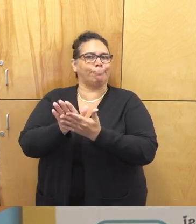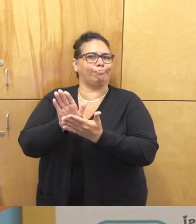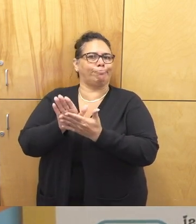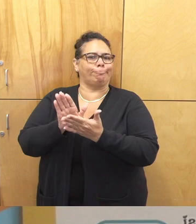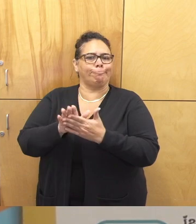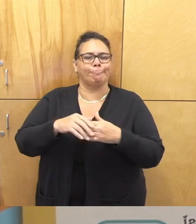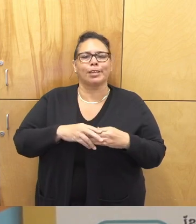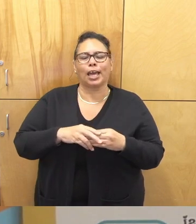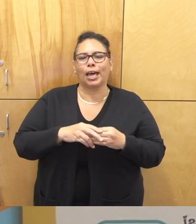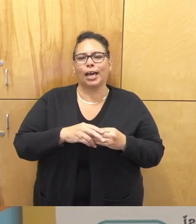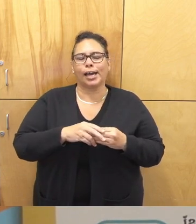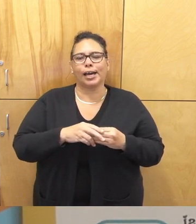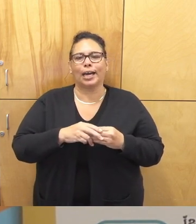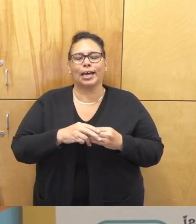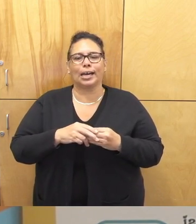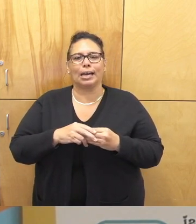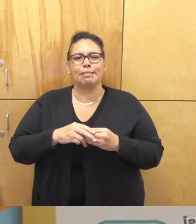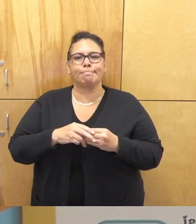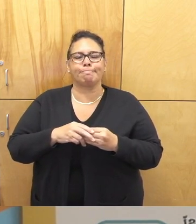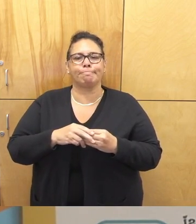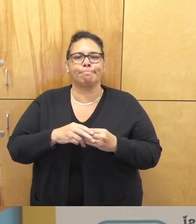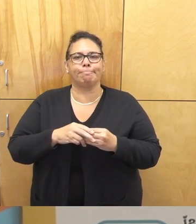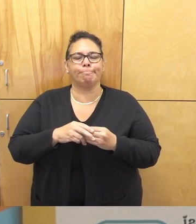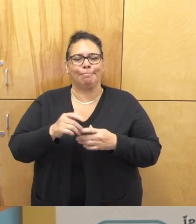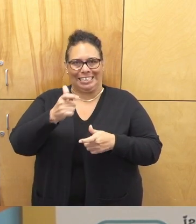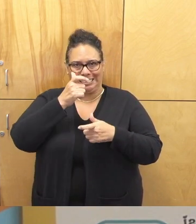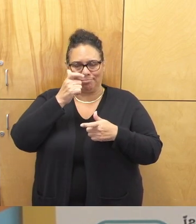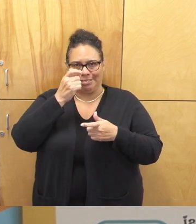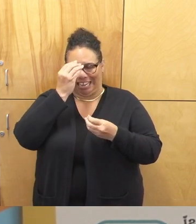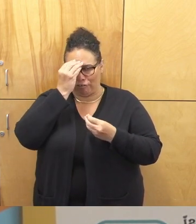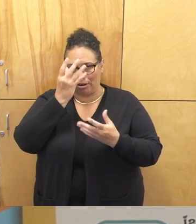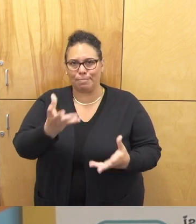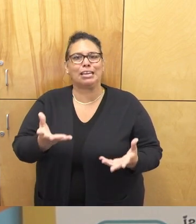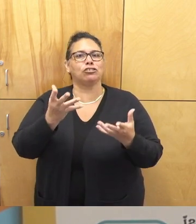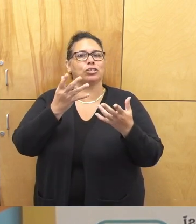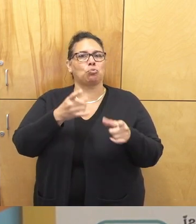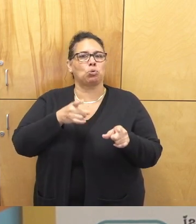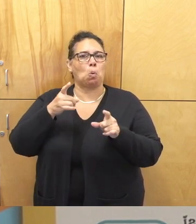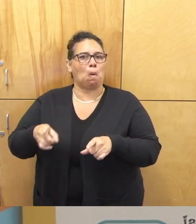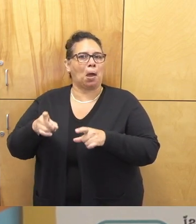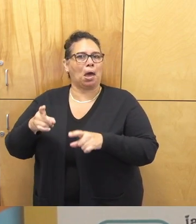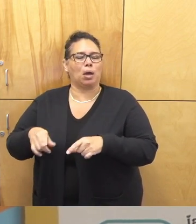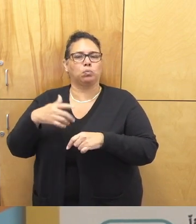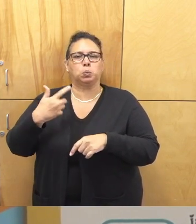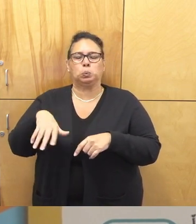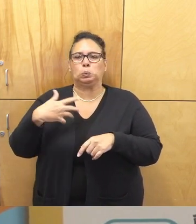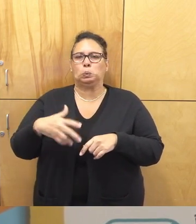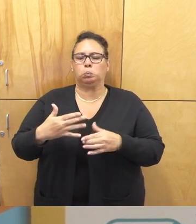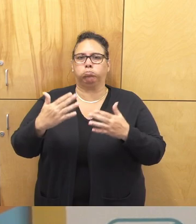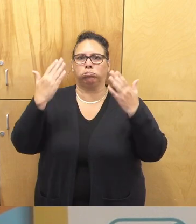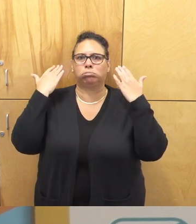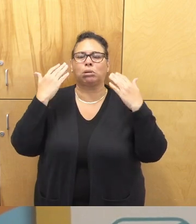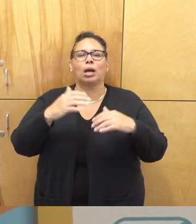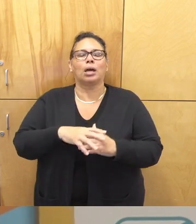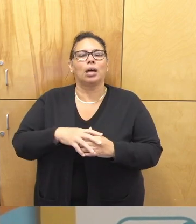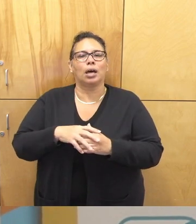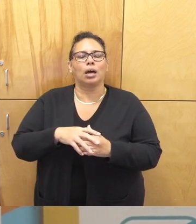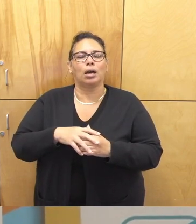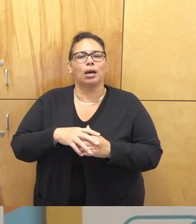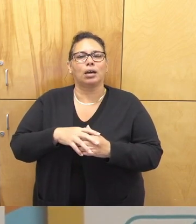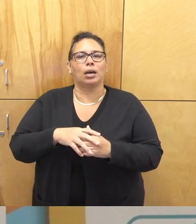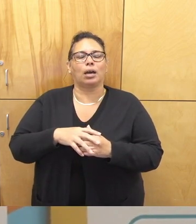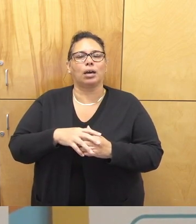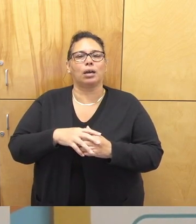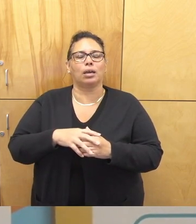the amount of information and what's going on was staggering, and